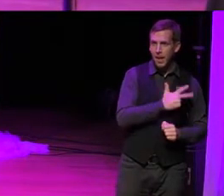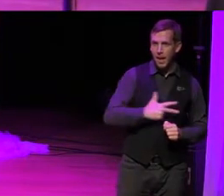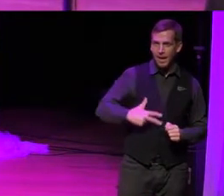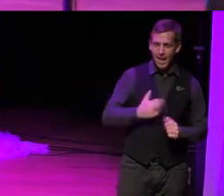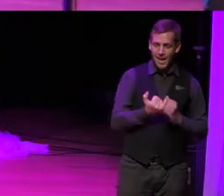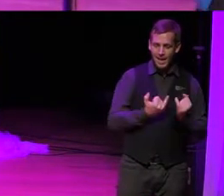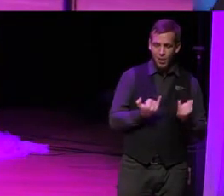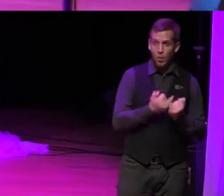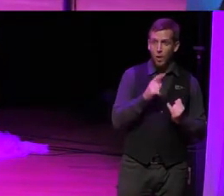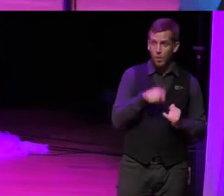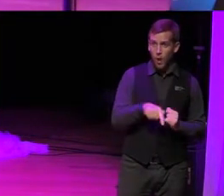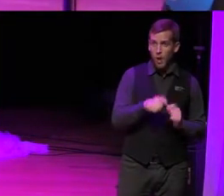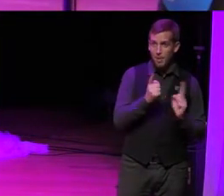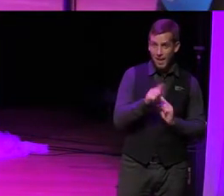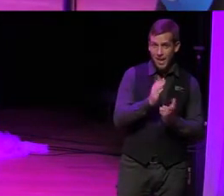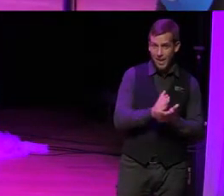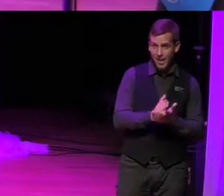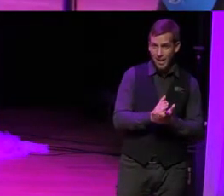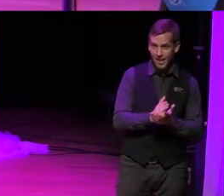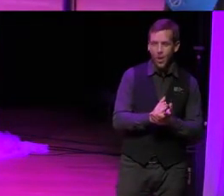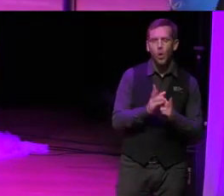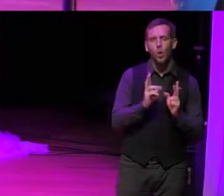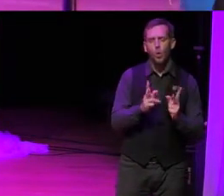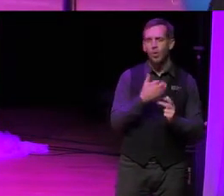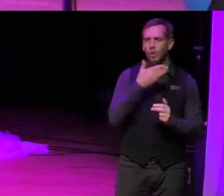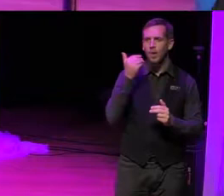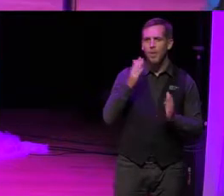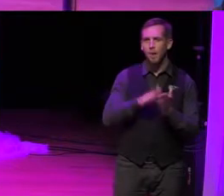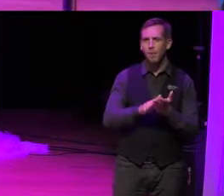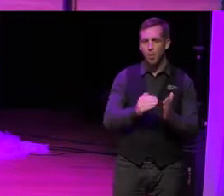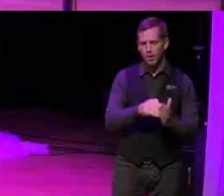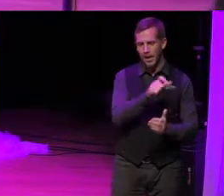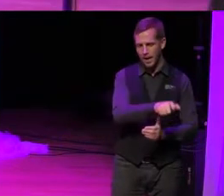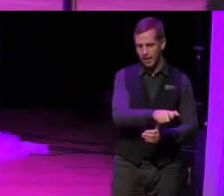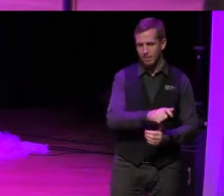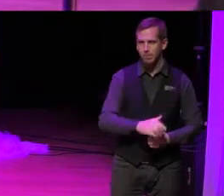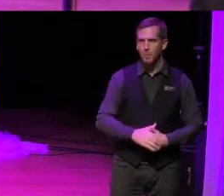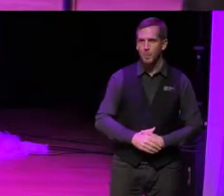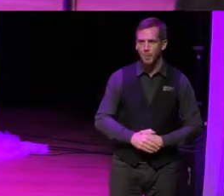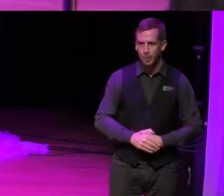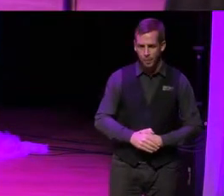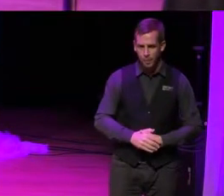Rights. So I think we should give you also a warm applause for joining us here.